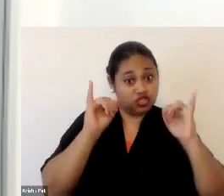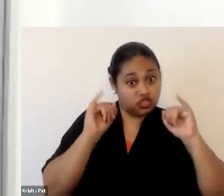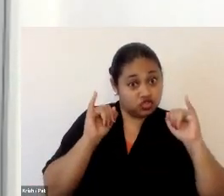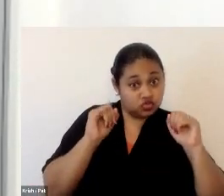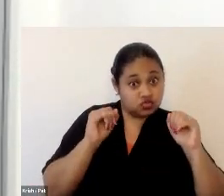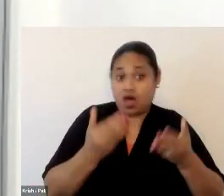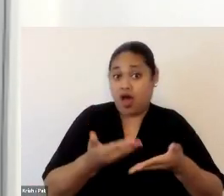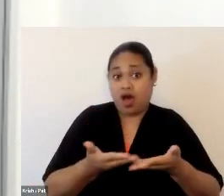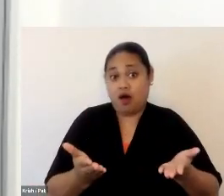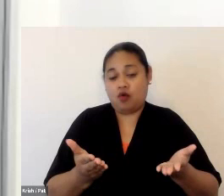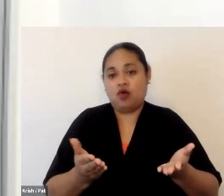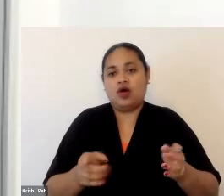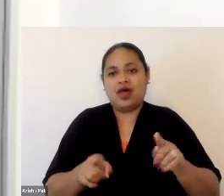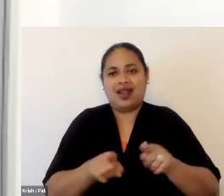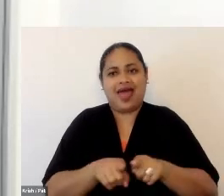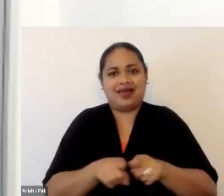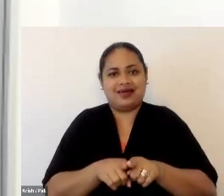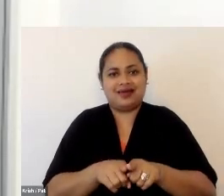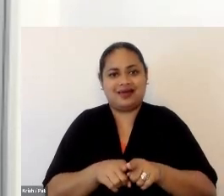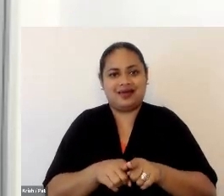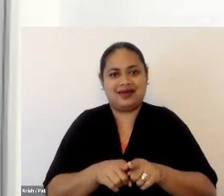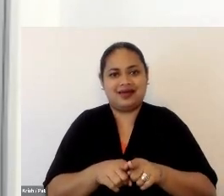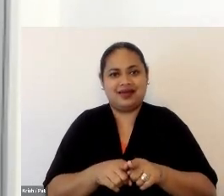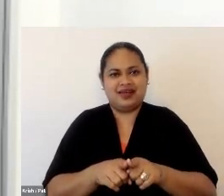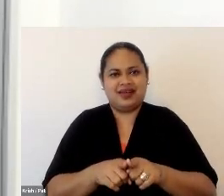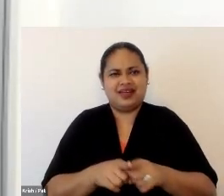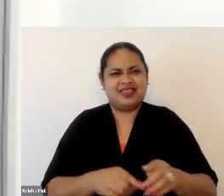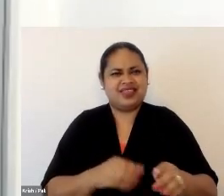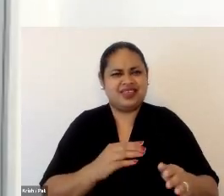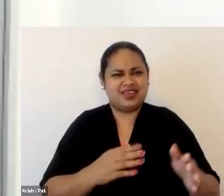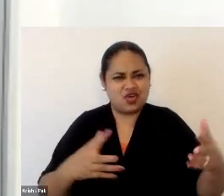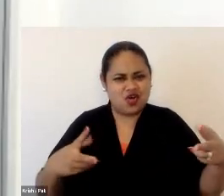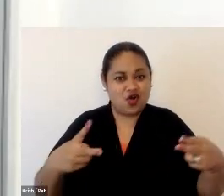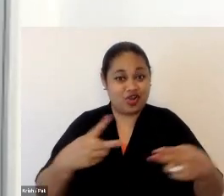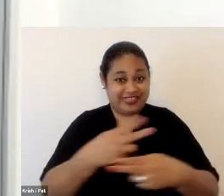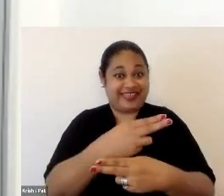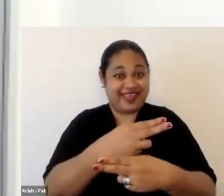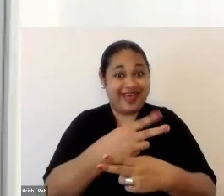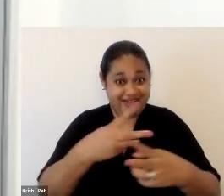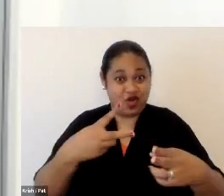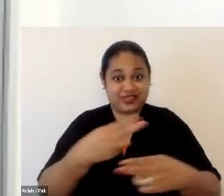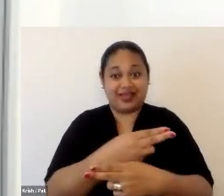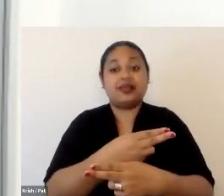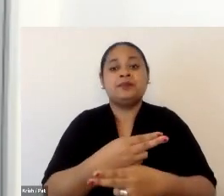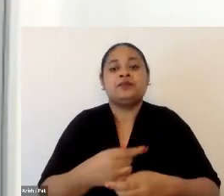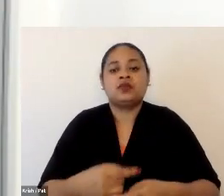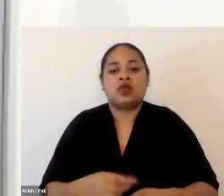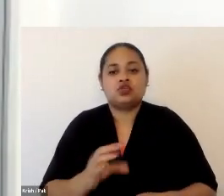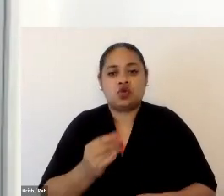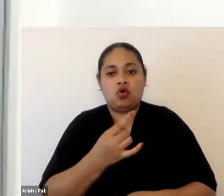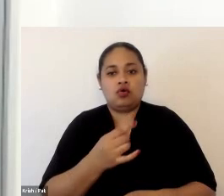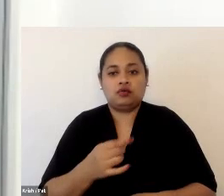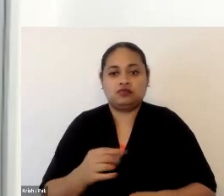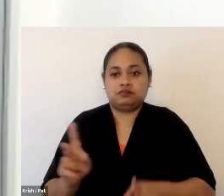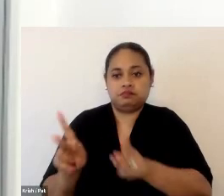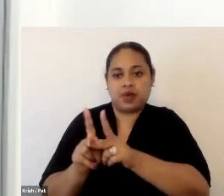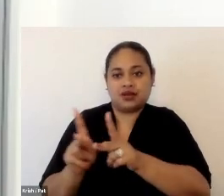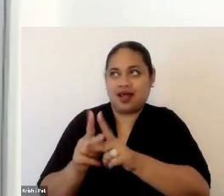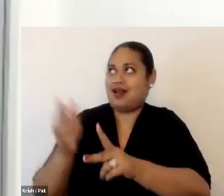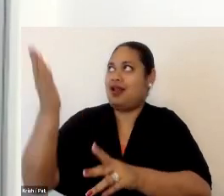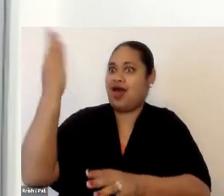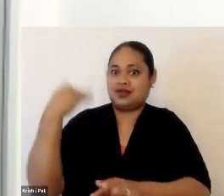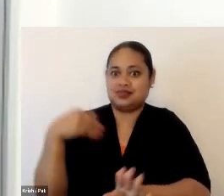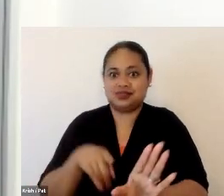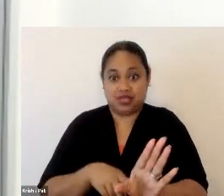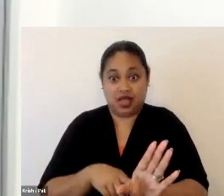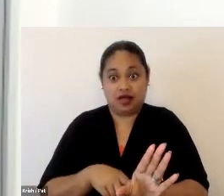through cross-sector collaborations. And the Commission partnered with data scientists last year to